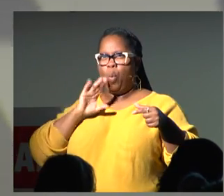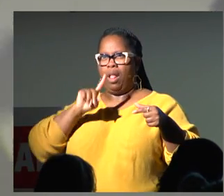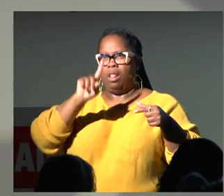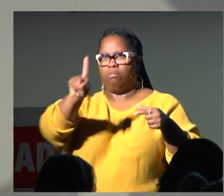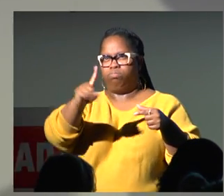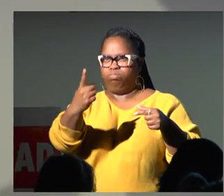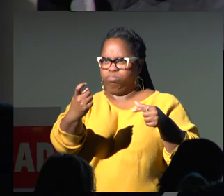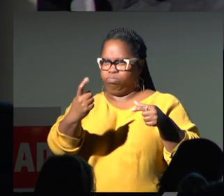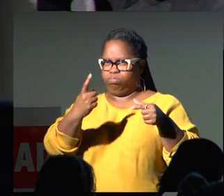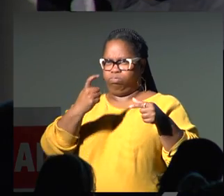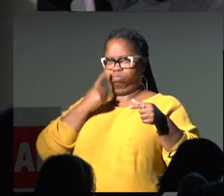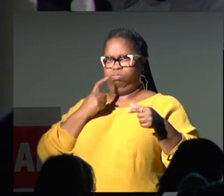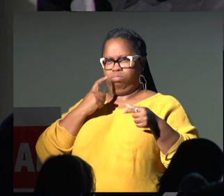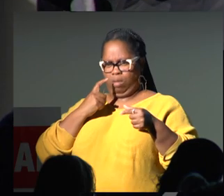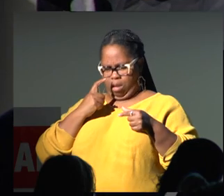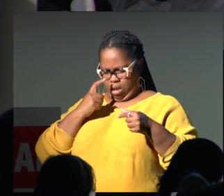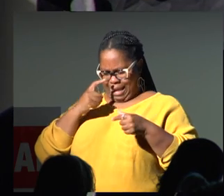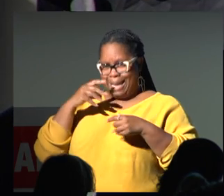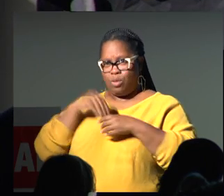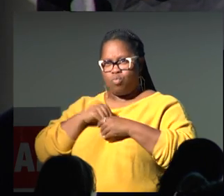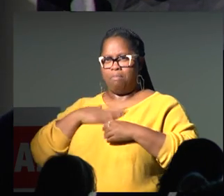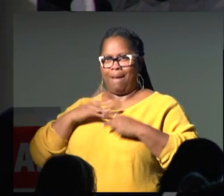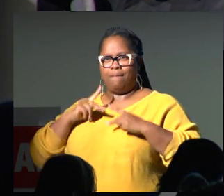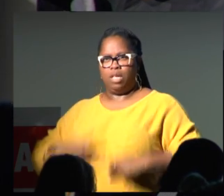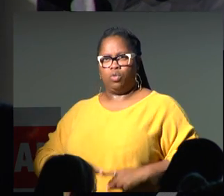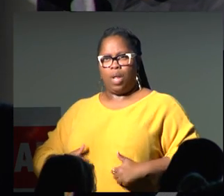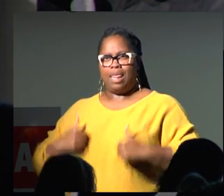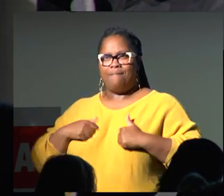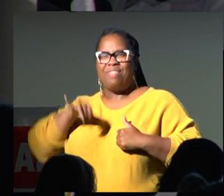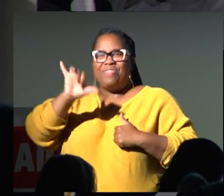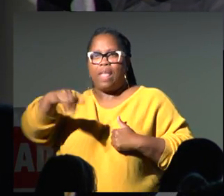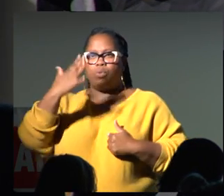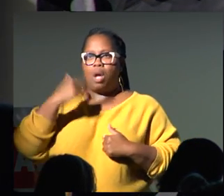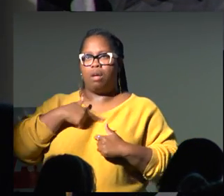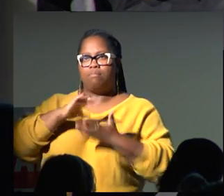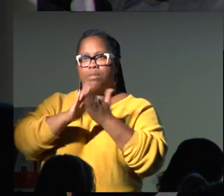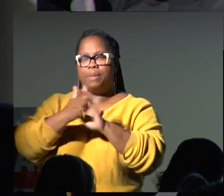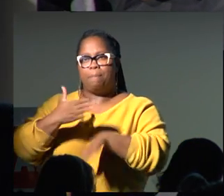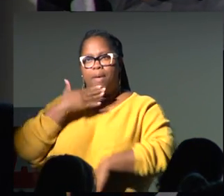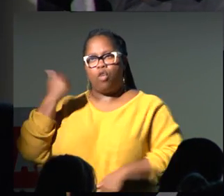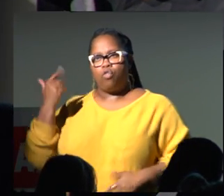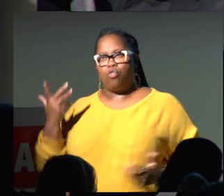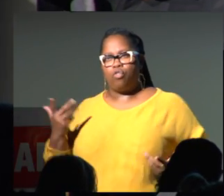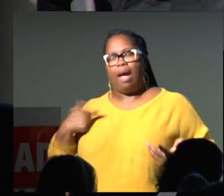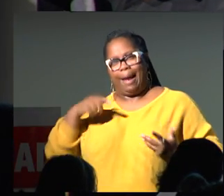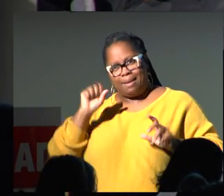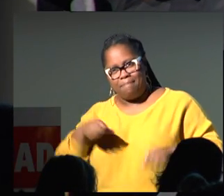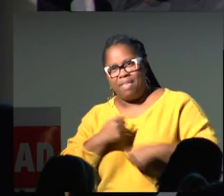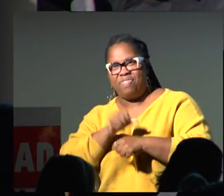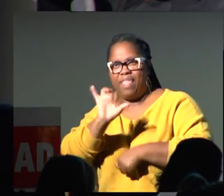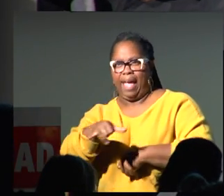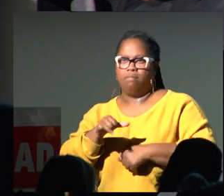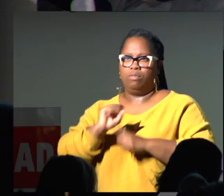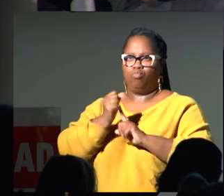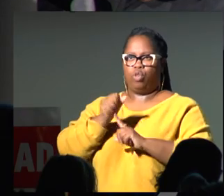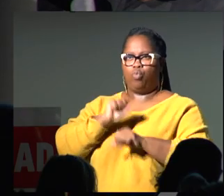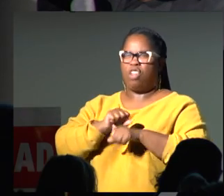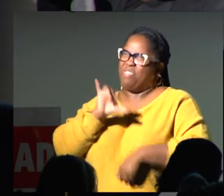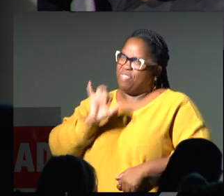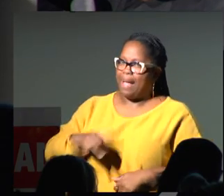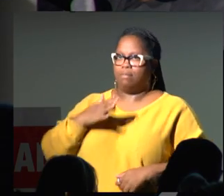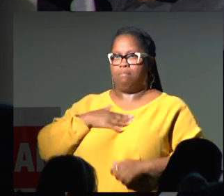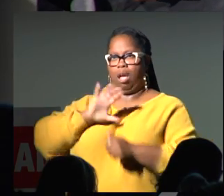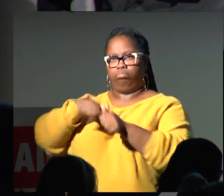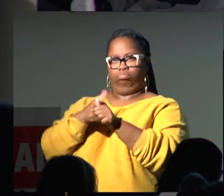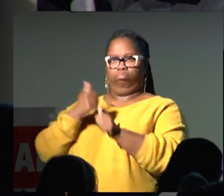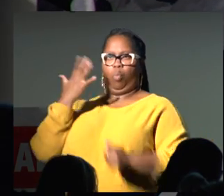physical life. This is why I must get better. So I can make that work. That's my why. I know